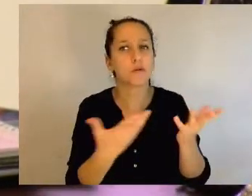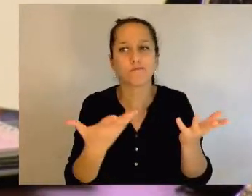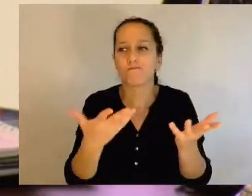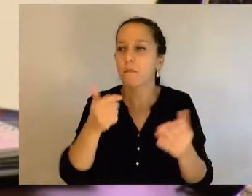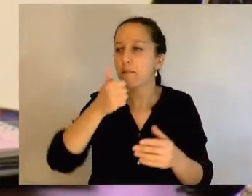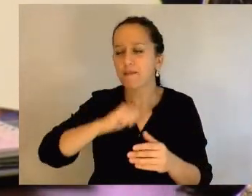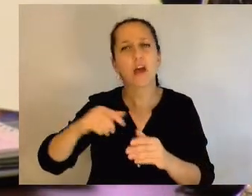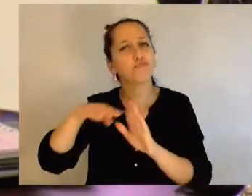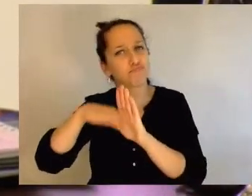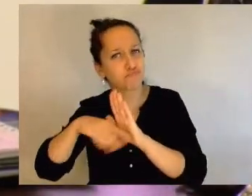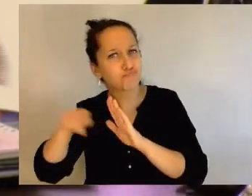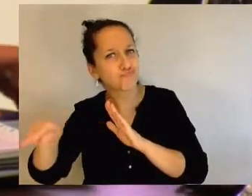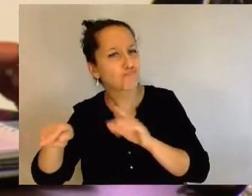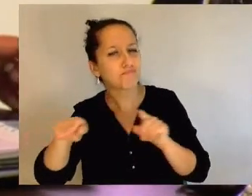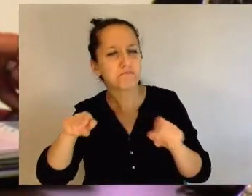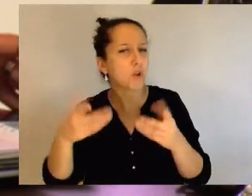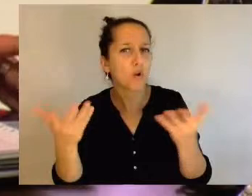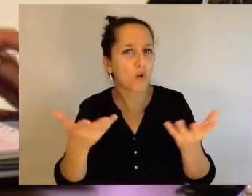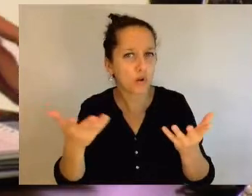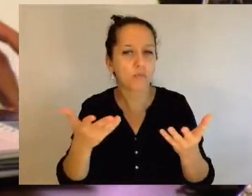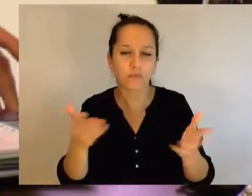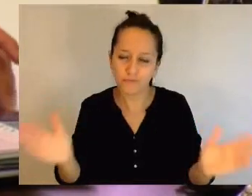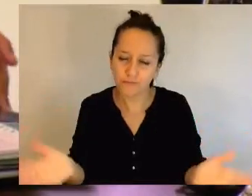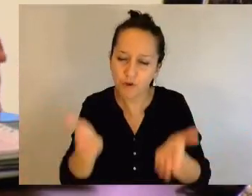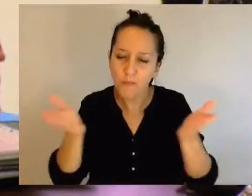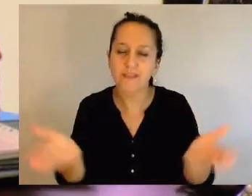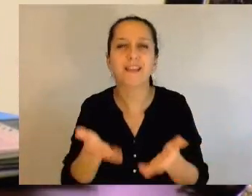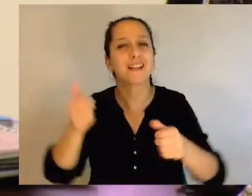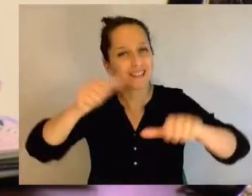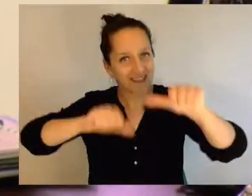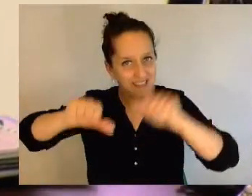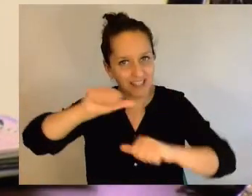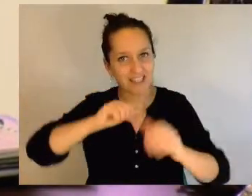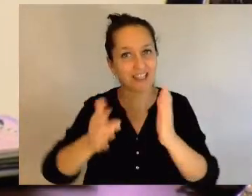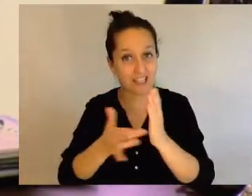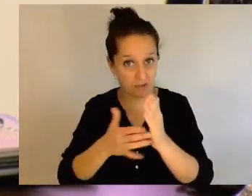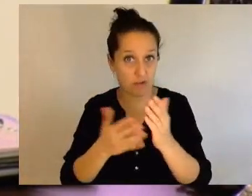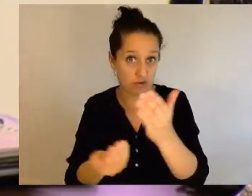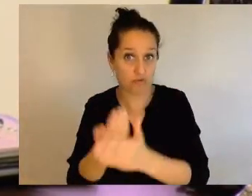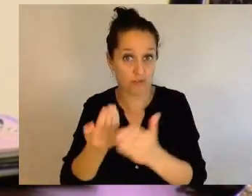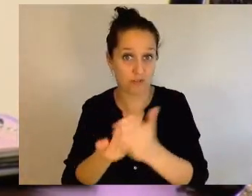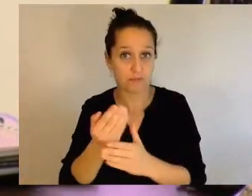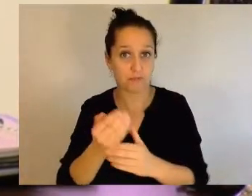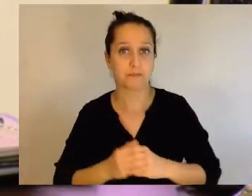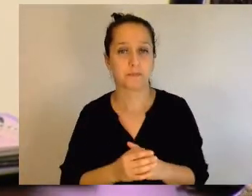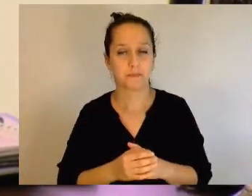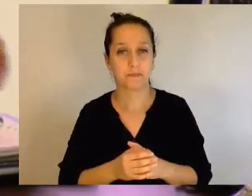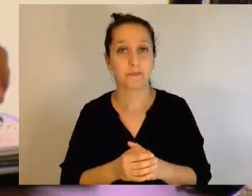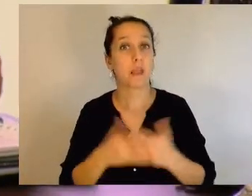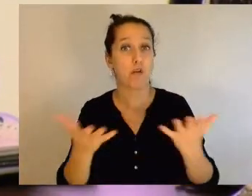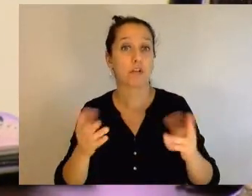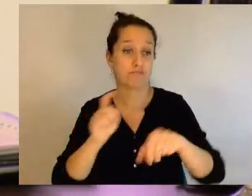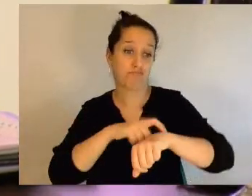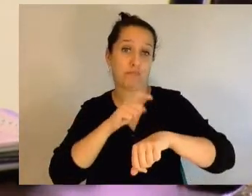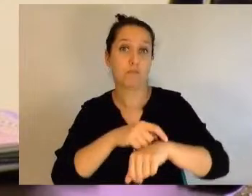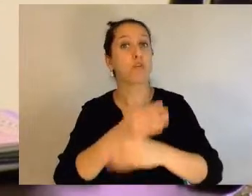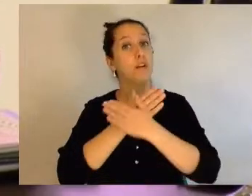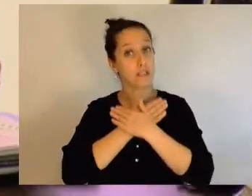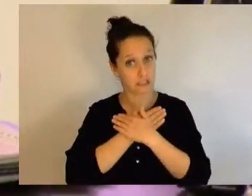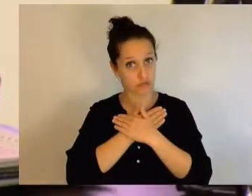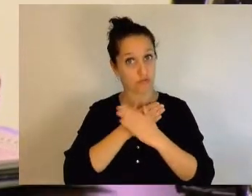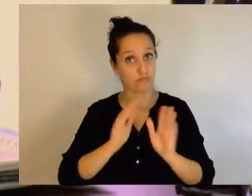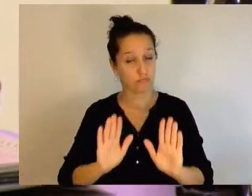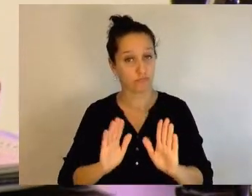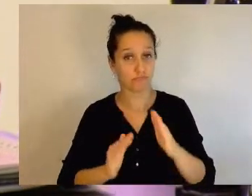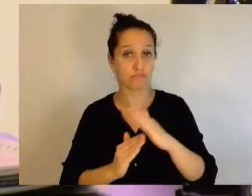in the discussion of instruments for sustainable, inclusive, productive development. We will have a short break